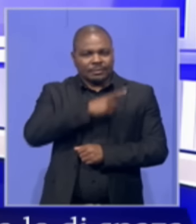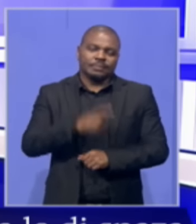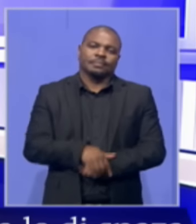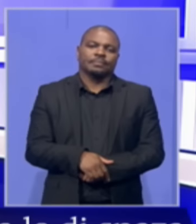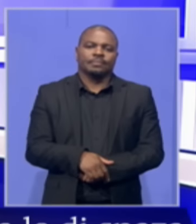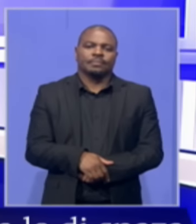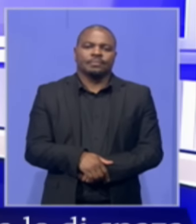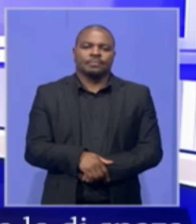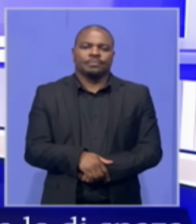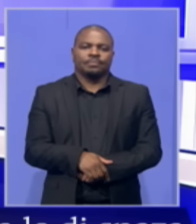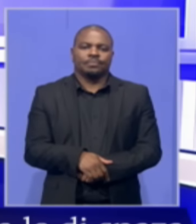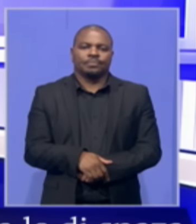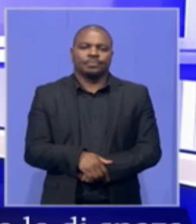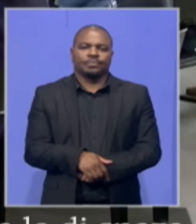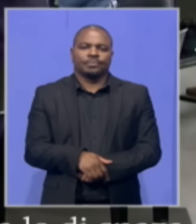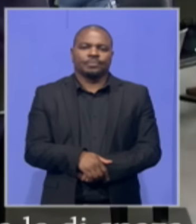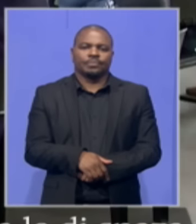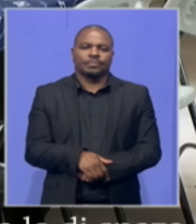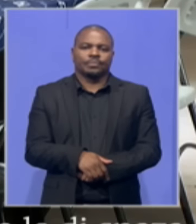21.